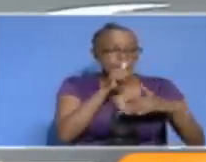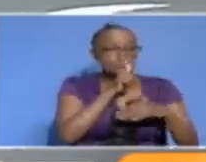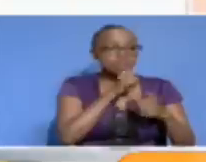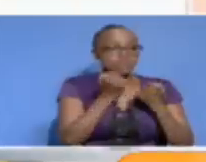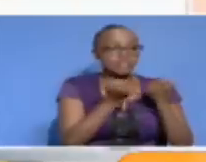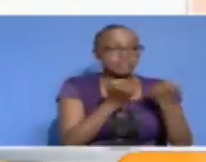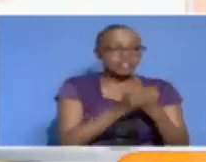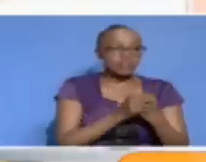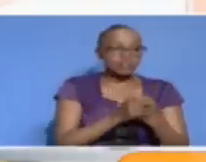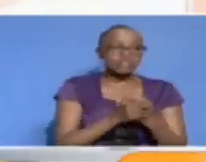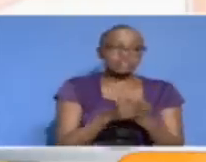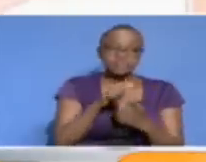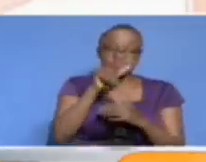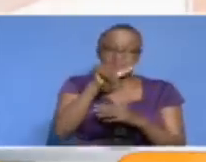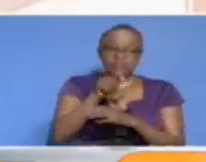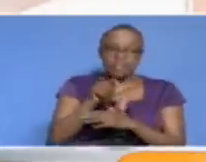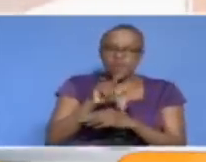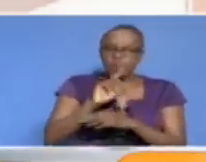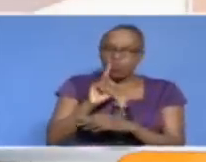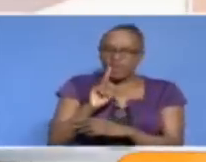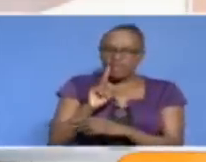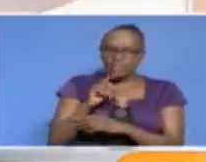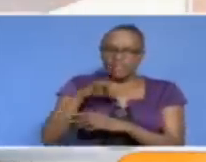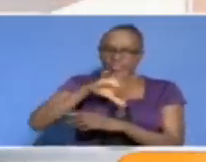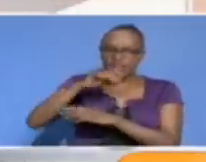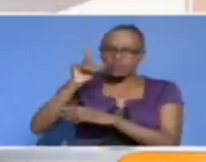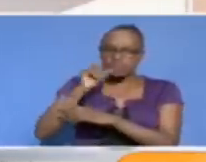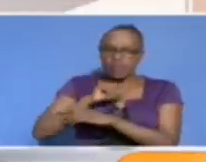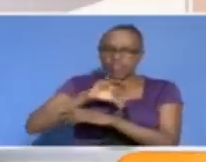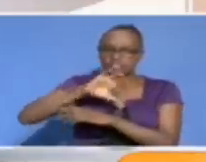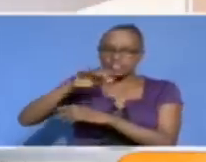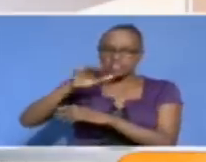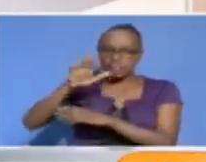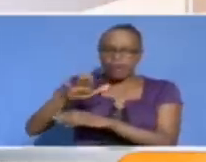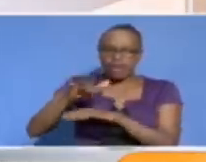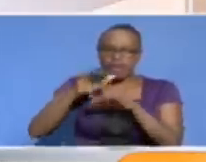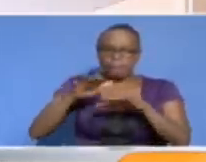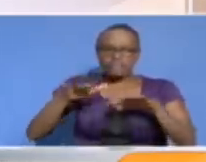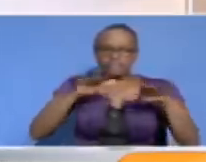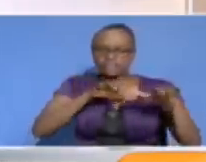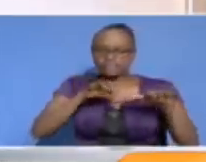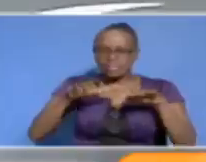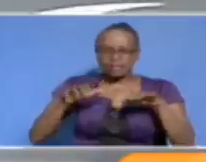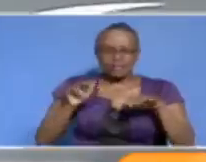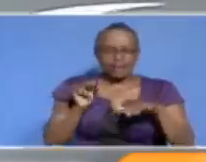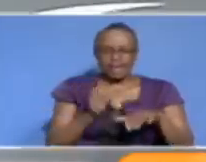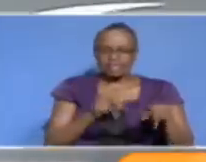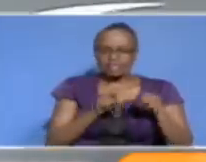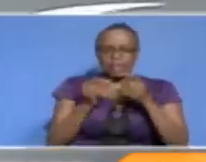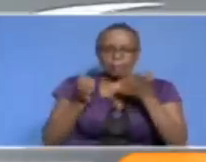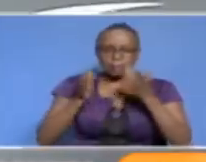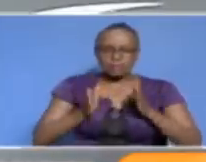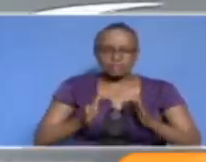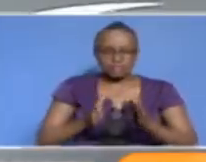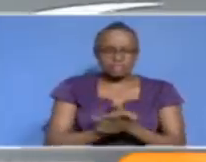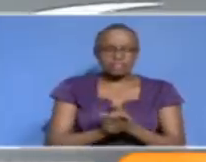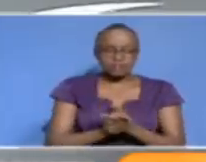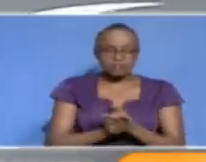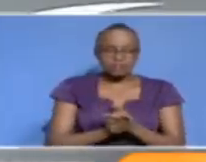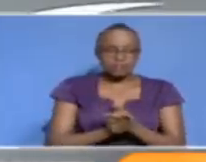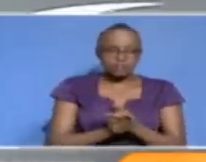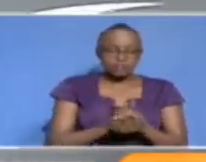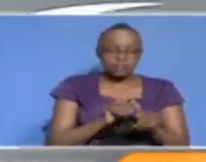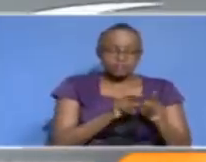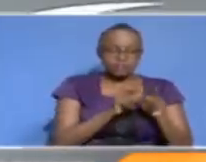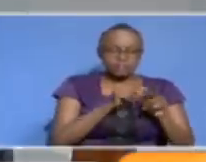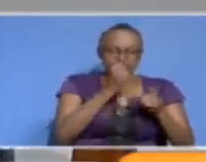vehicles. Grace, when will the county complete City Park Market? We are suffering as traders. I think it's in the last